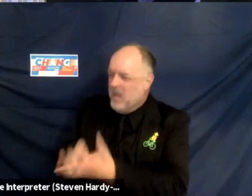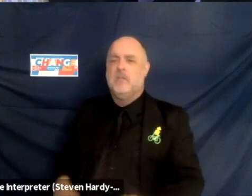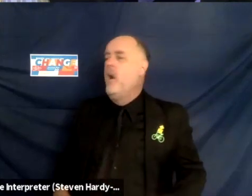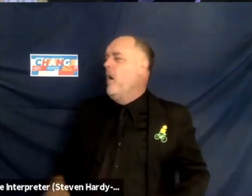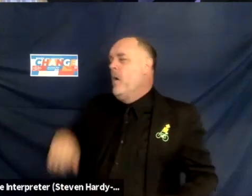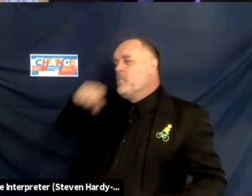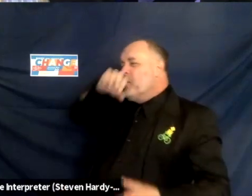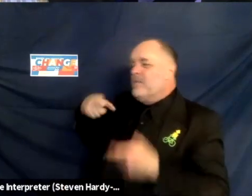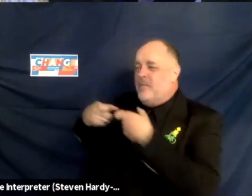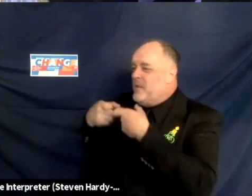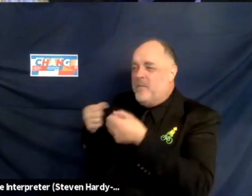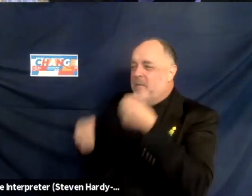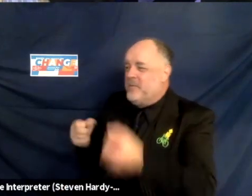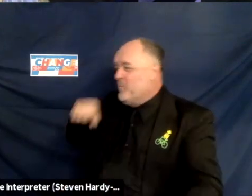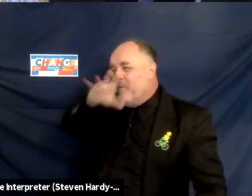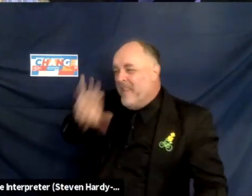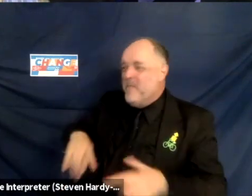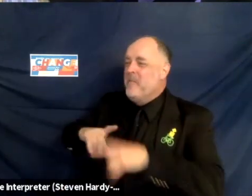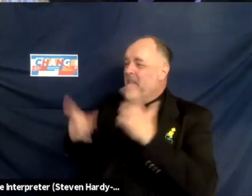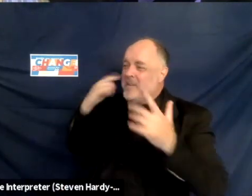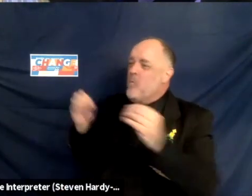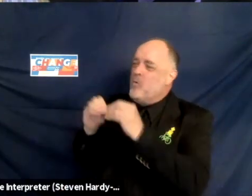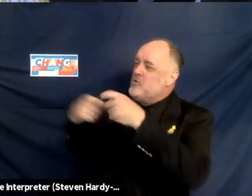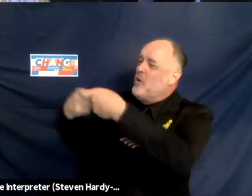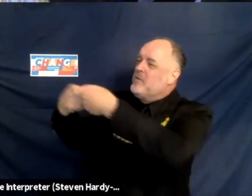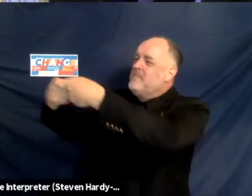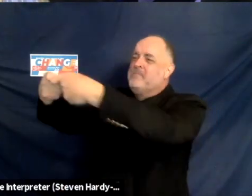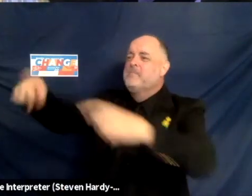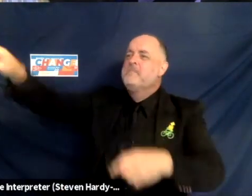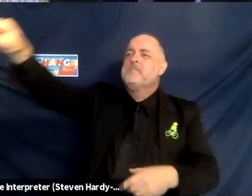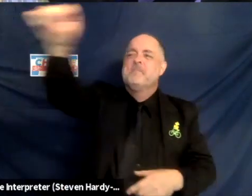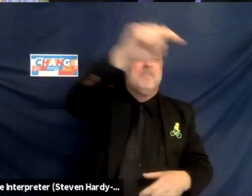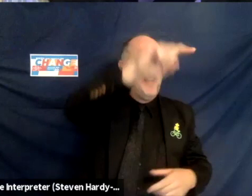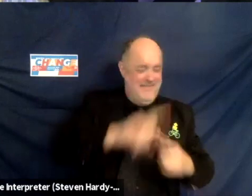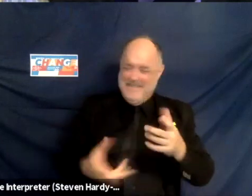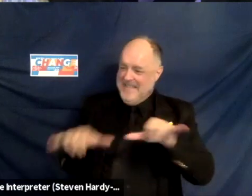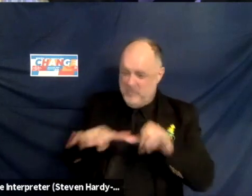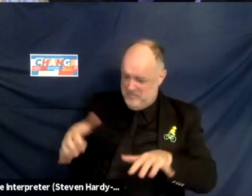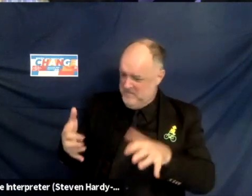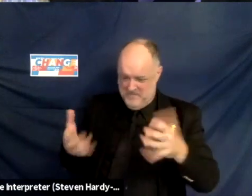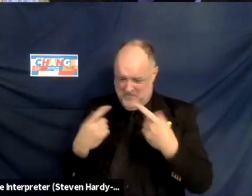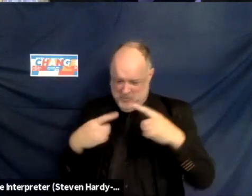more charging stations out there and making sure that the standards around safety and efficiency are lined up. But it's not enough to make